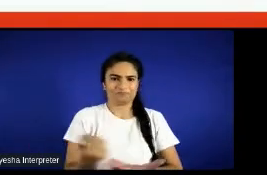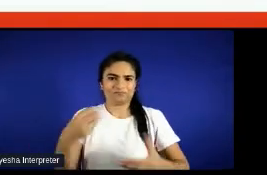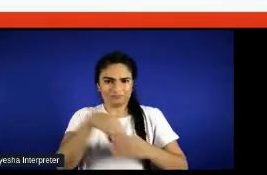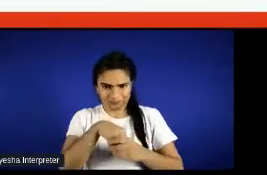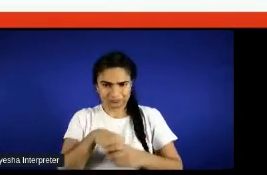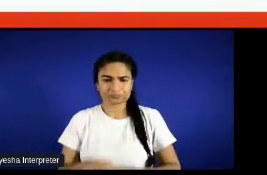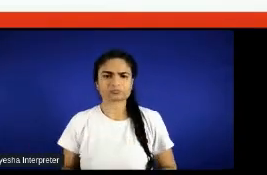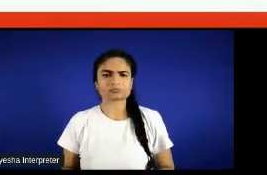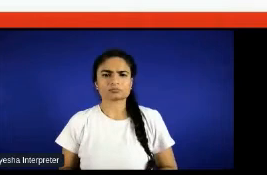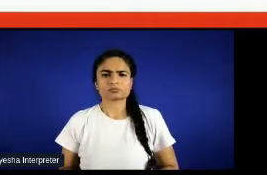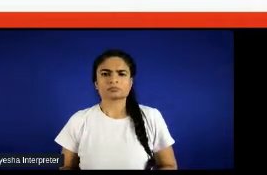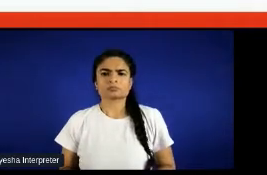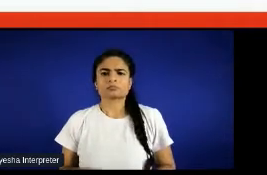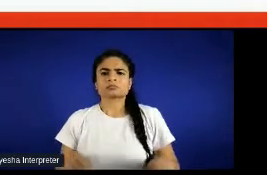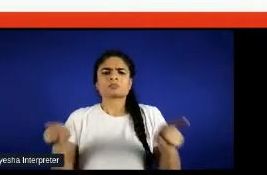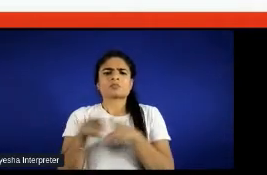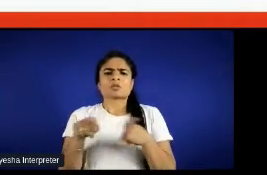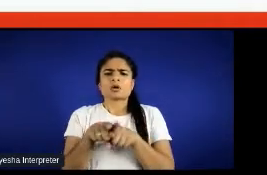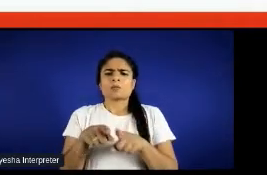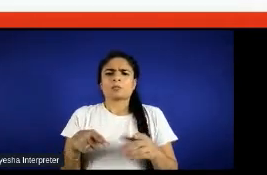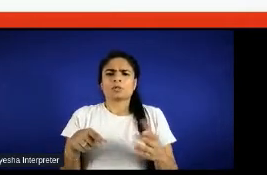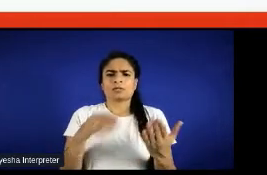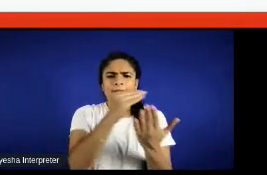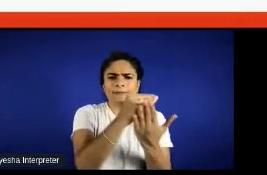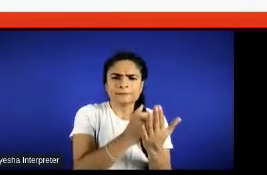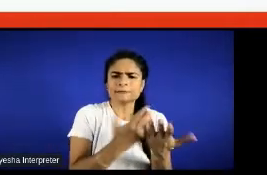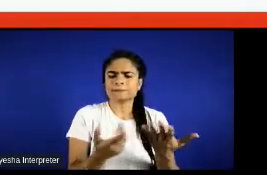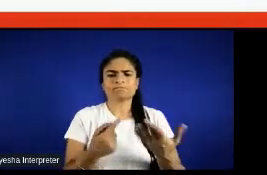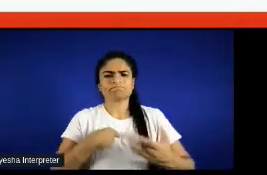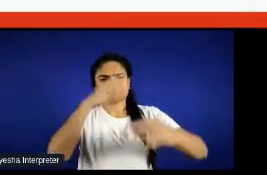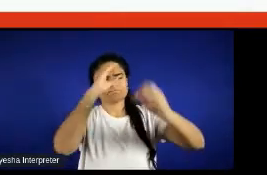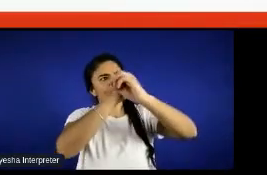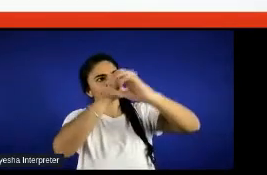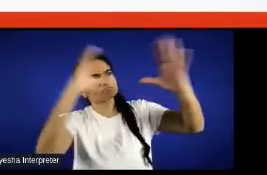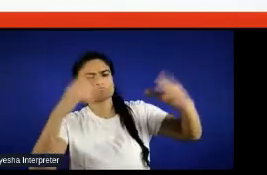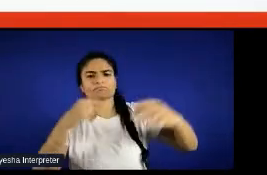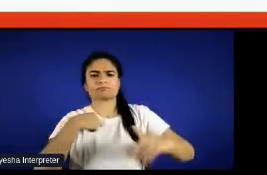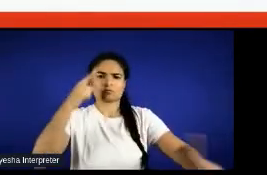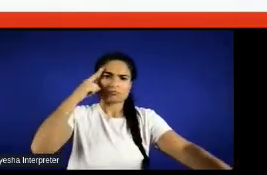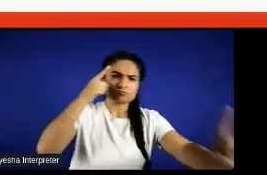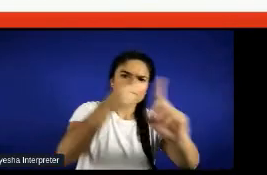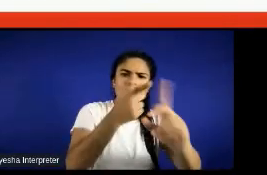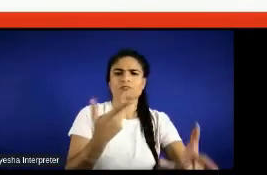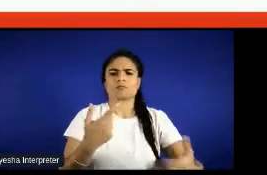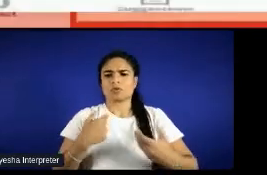and what we are and what we're doing, as I said. Next slide.